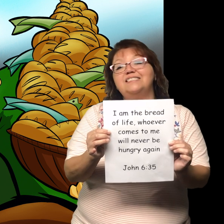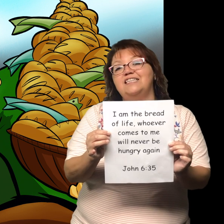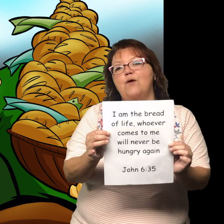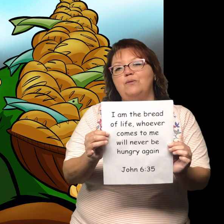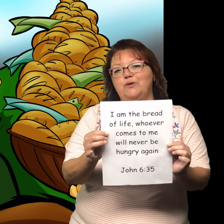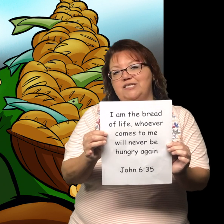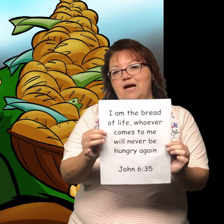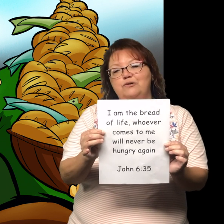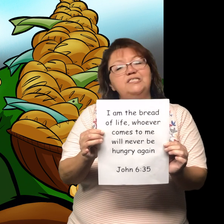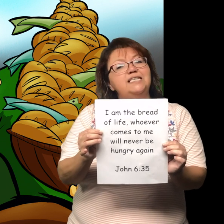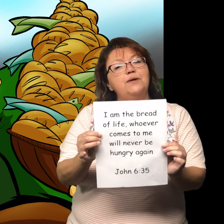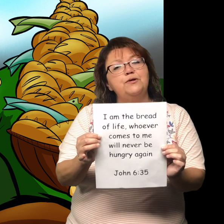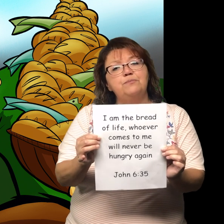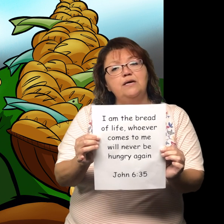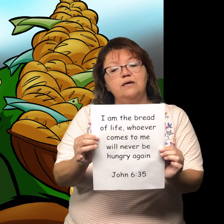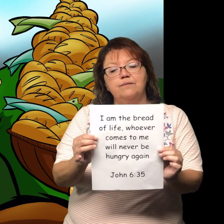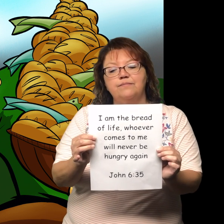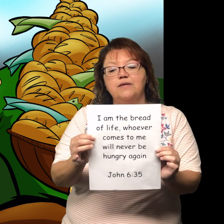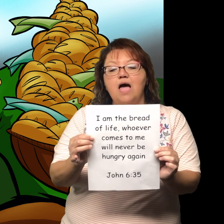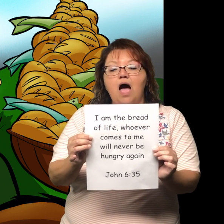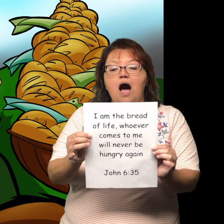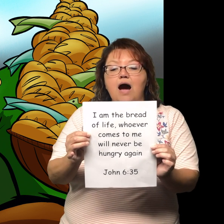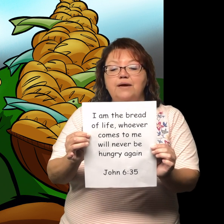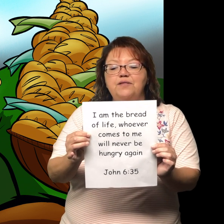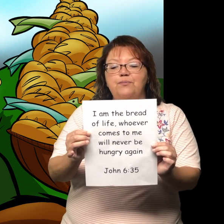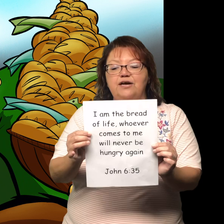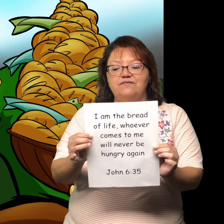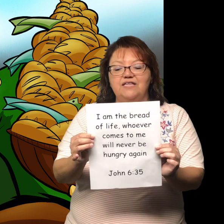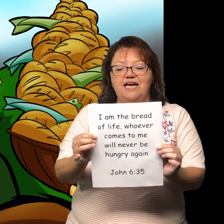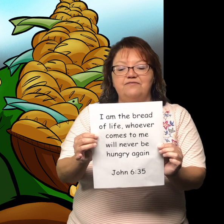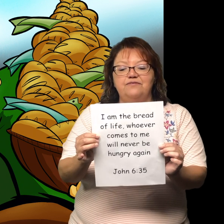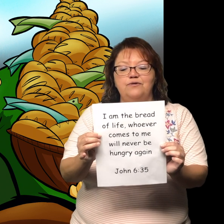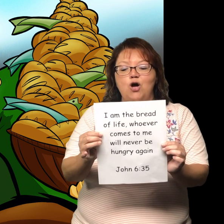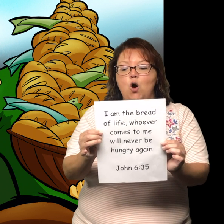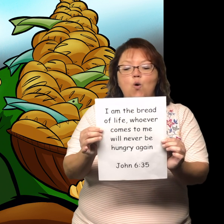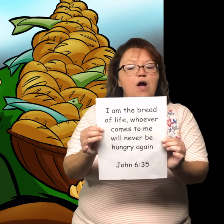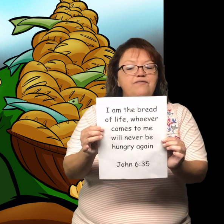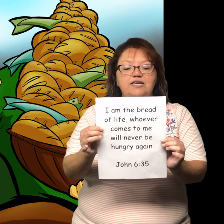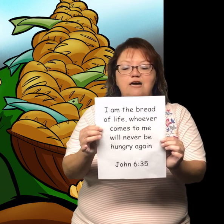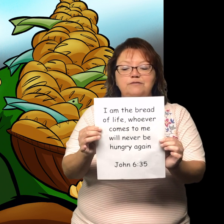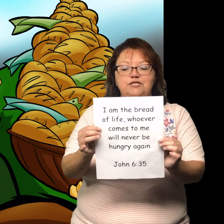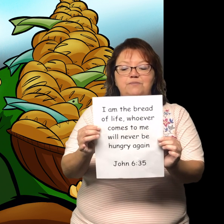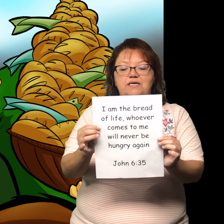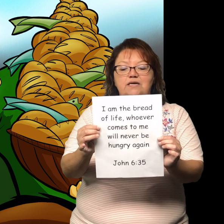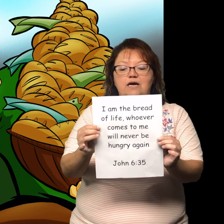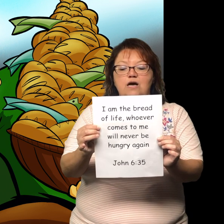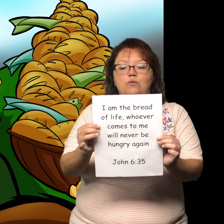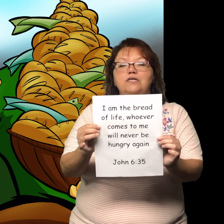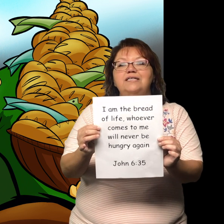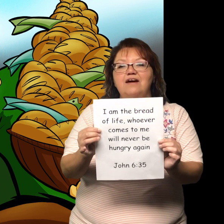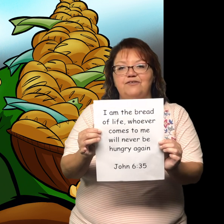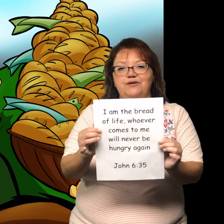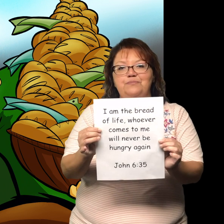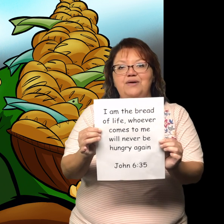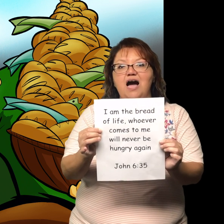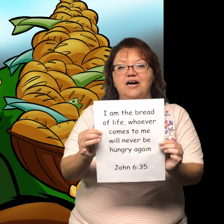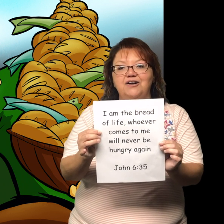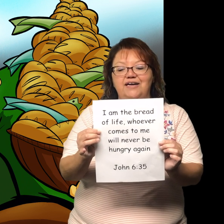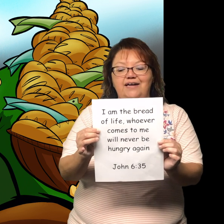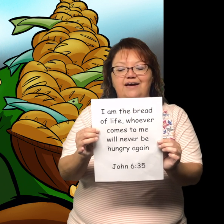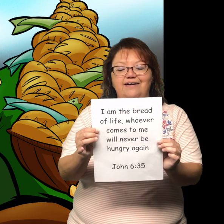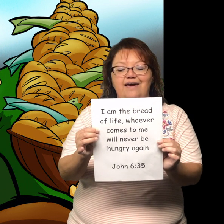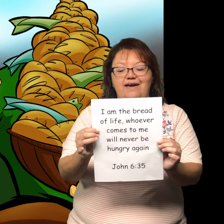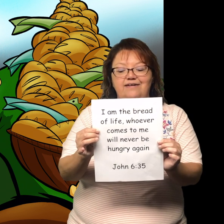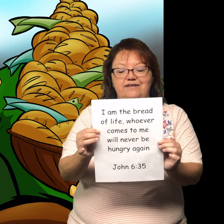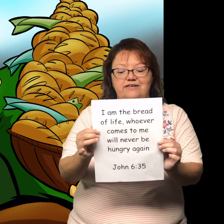John 6:35. I'm going to say that one more time. Will you say it with me? I am the bread of life. Whoever comes to me will never be